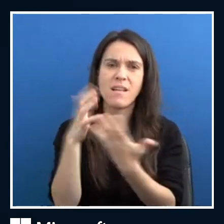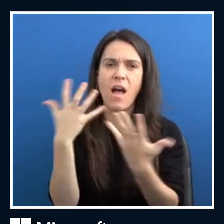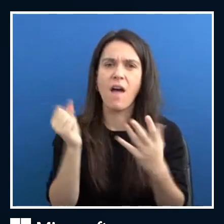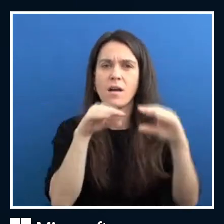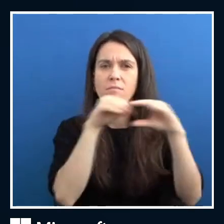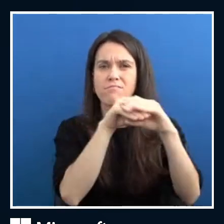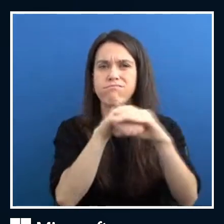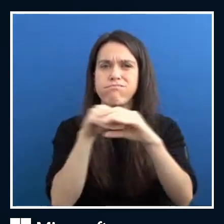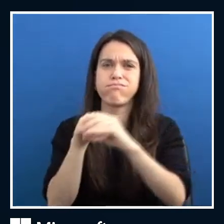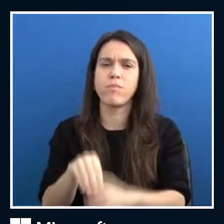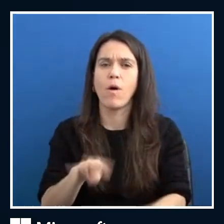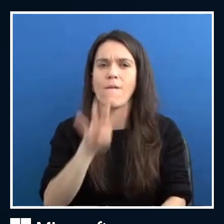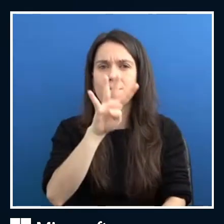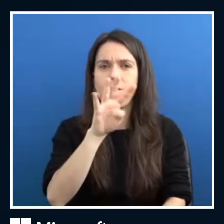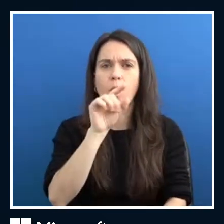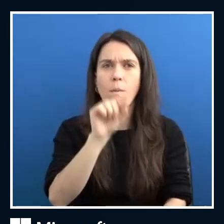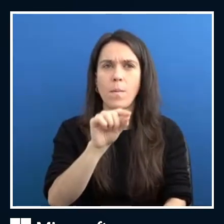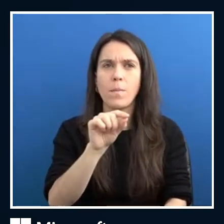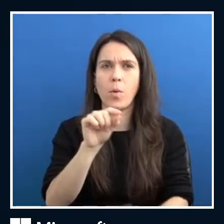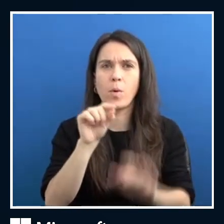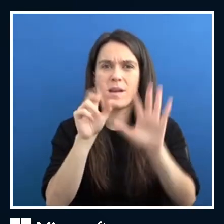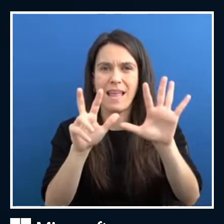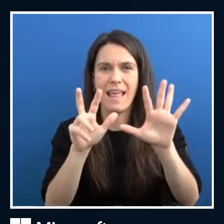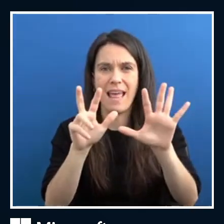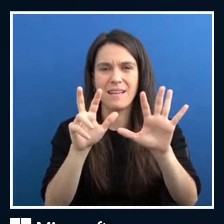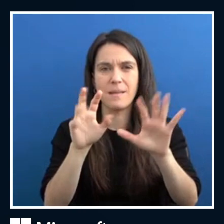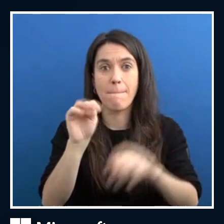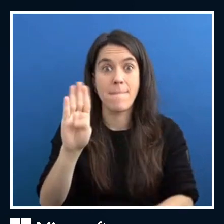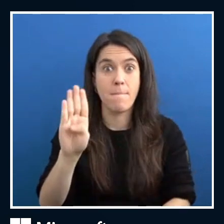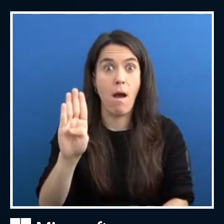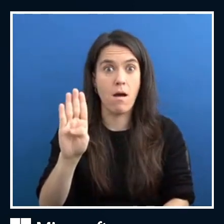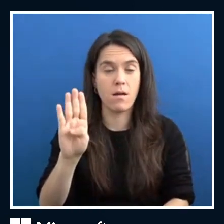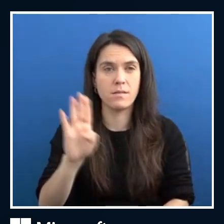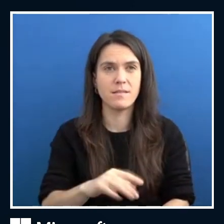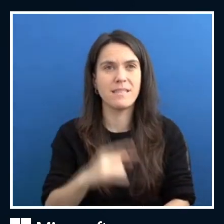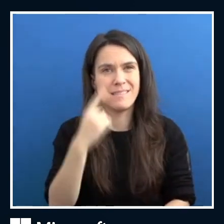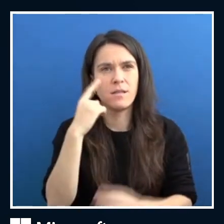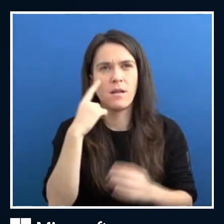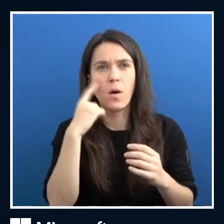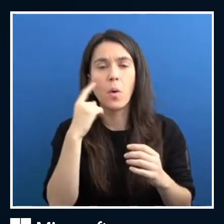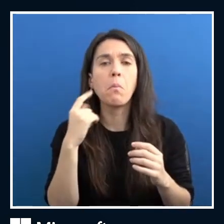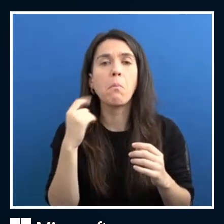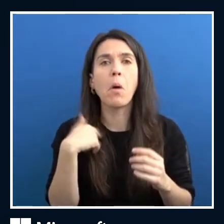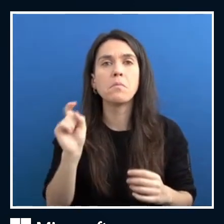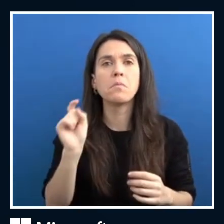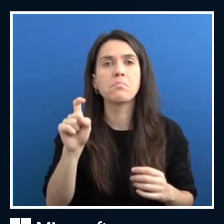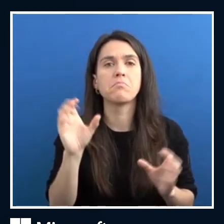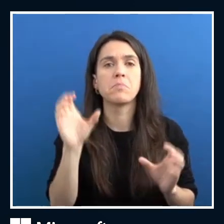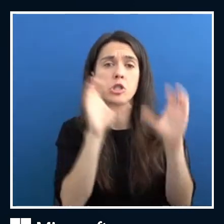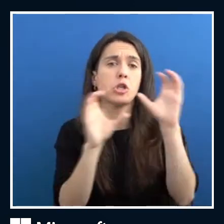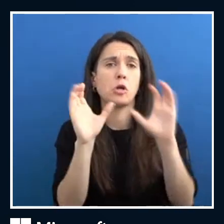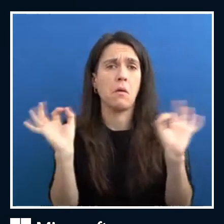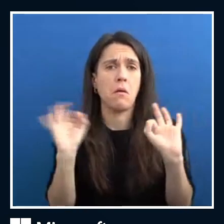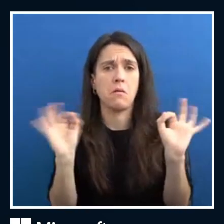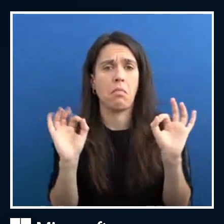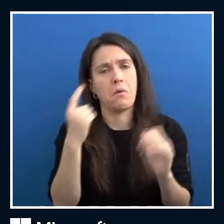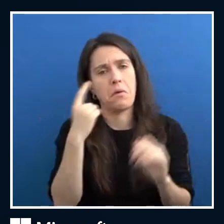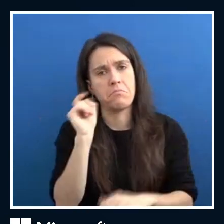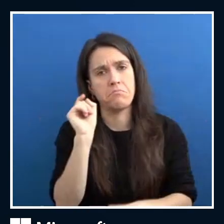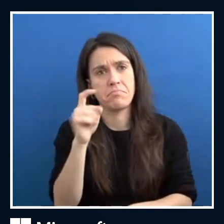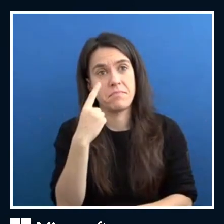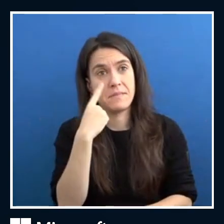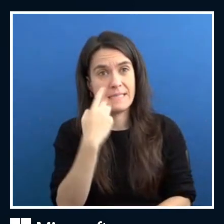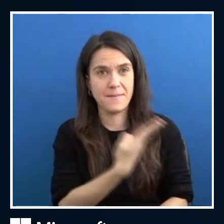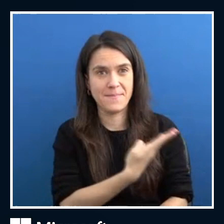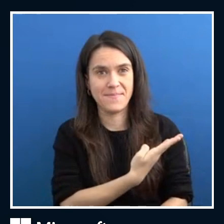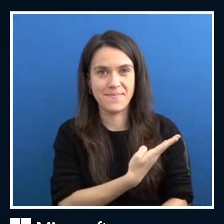megabyte. If I open this index and I just do a search and I don't search on anything, you will see that we get a